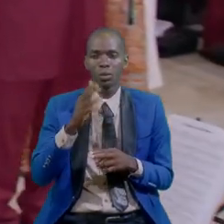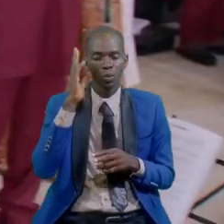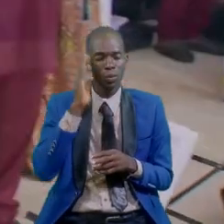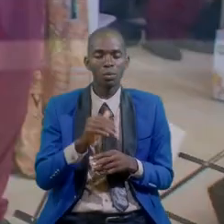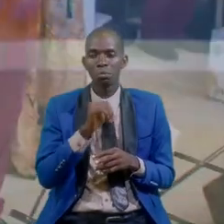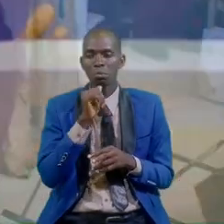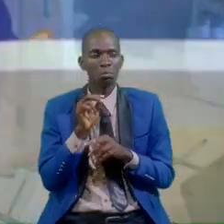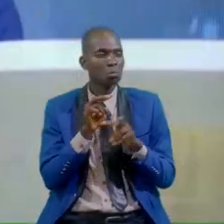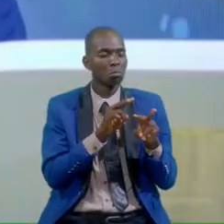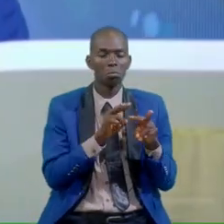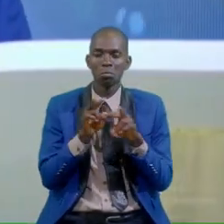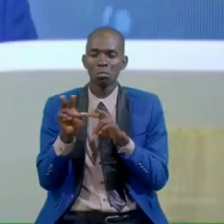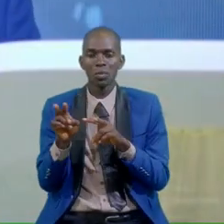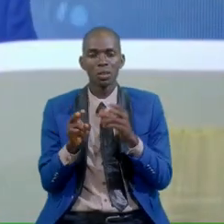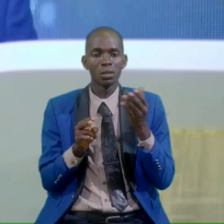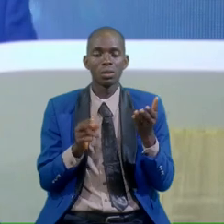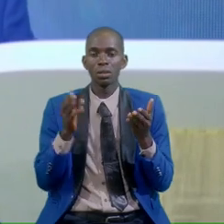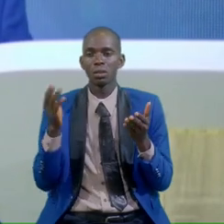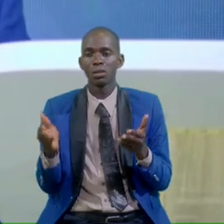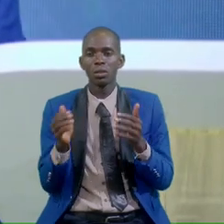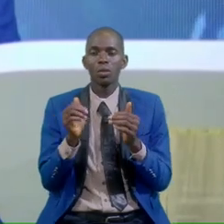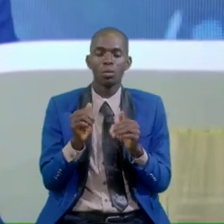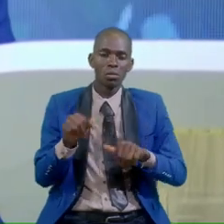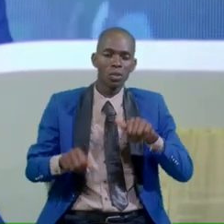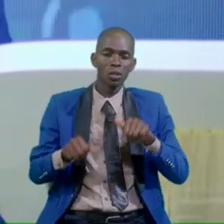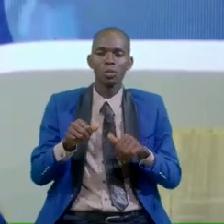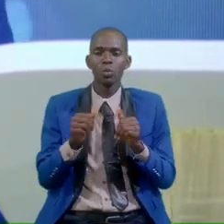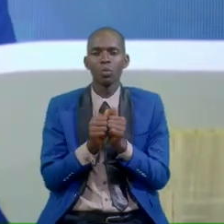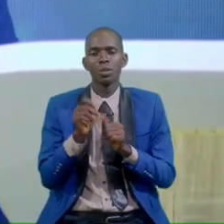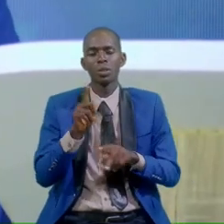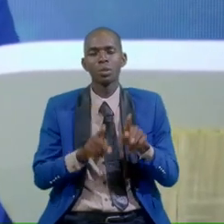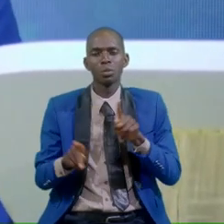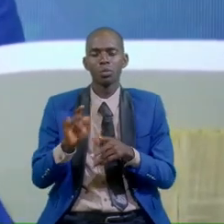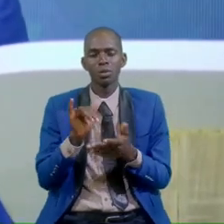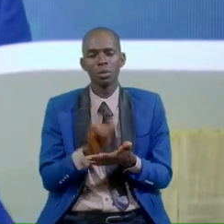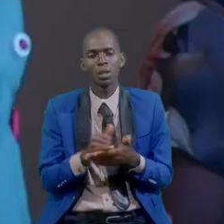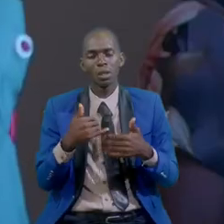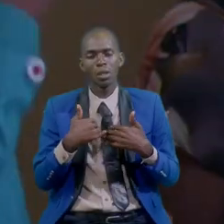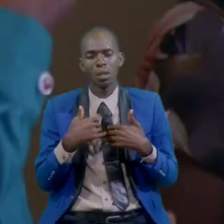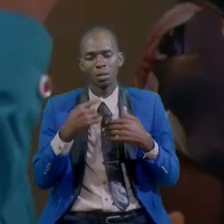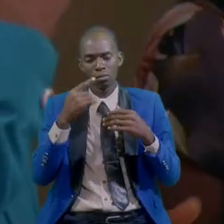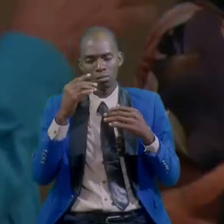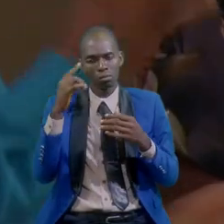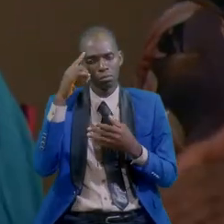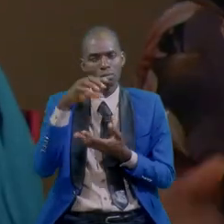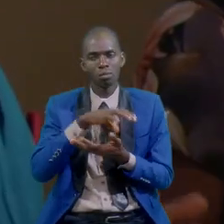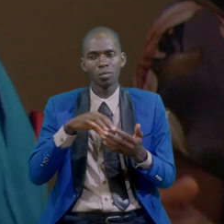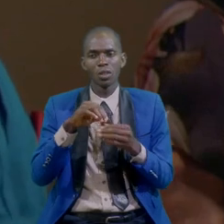vacillate here and there with the people who are undecided in Jesus' name.